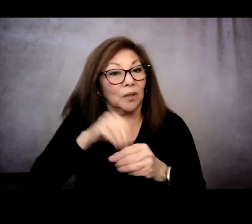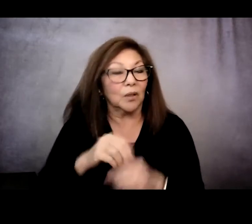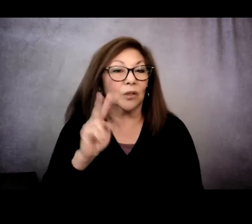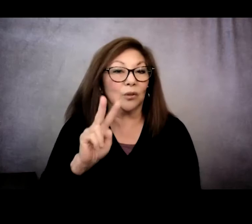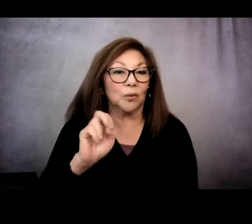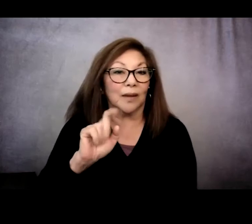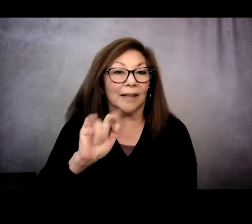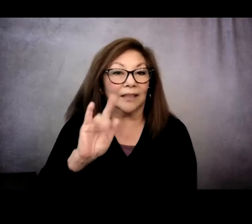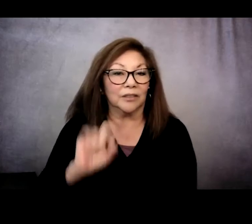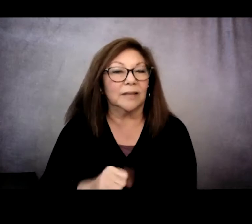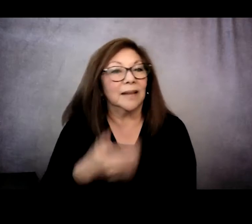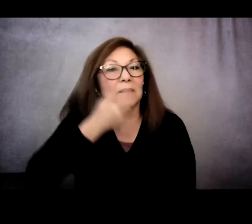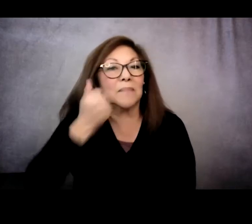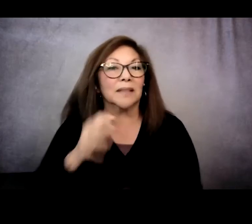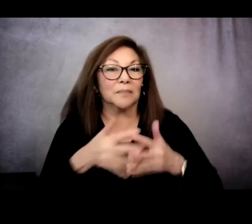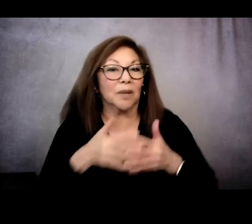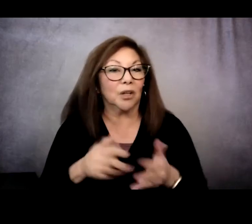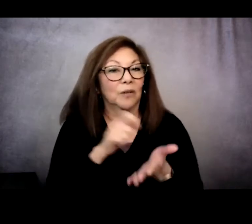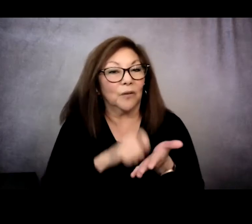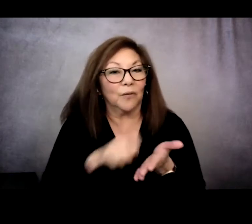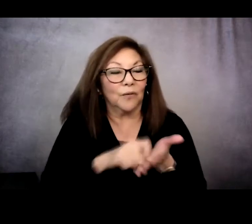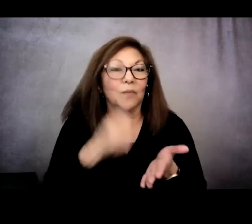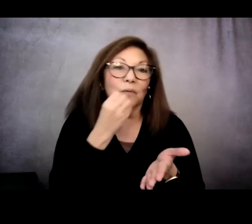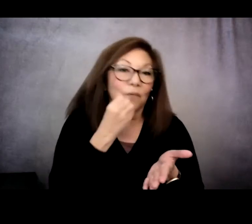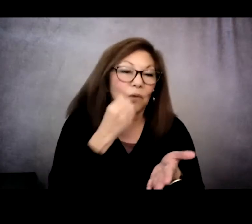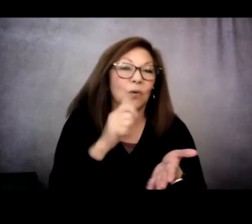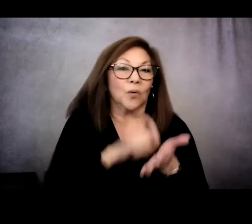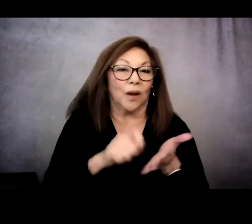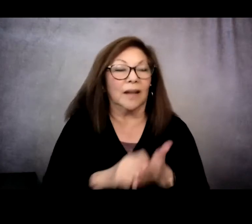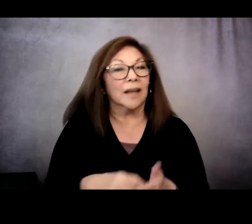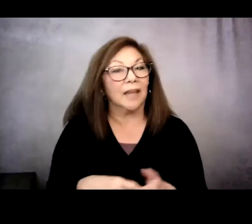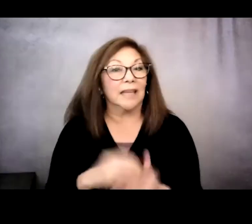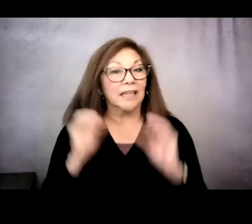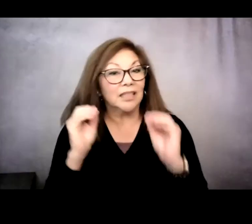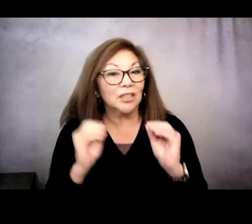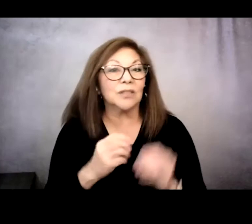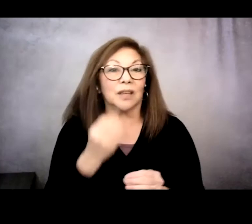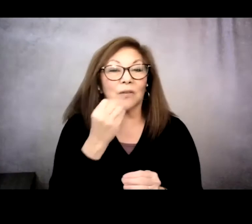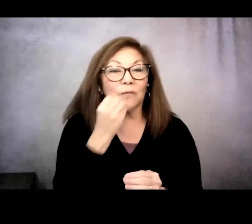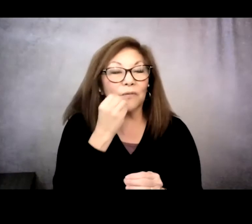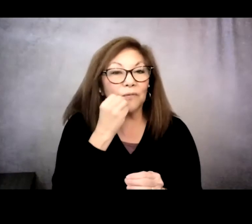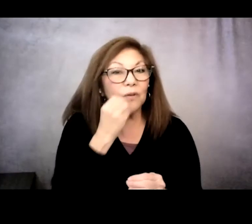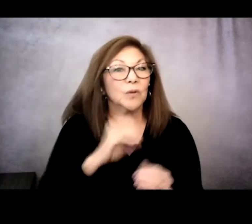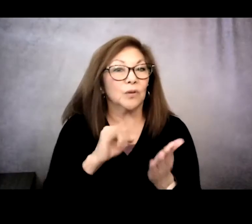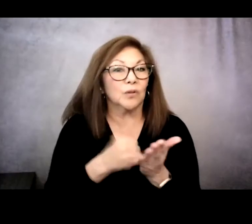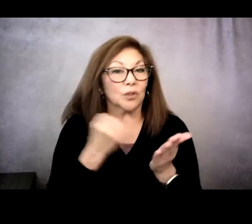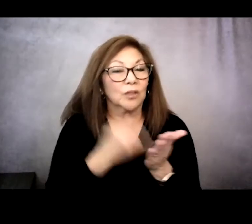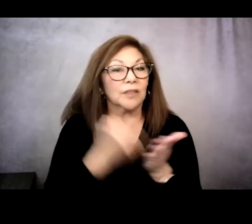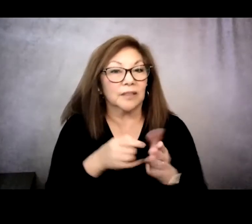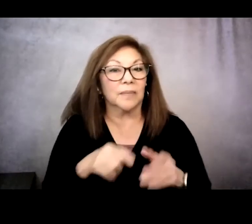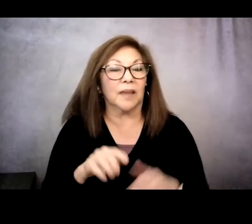editions of The Best American Food Writing, and he teaches food journalism at New York University.